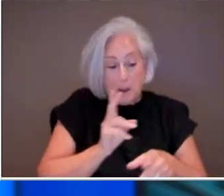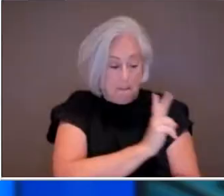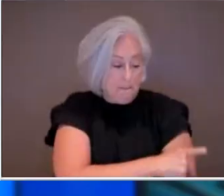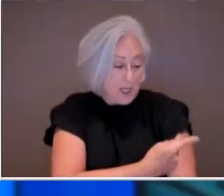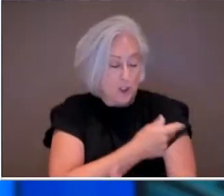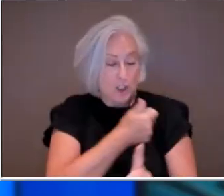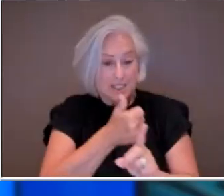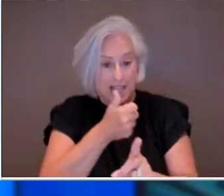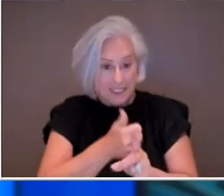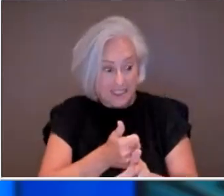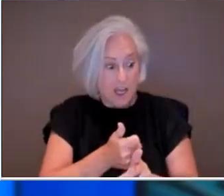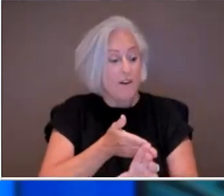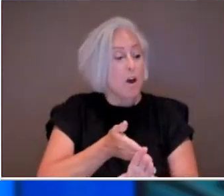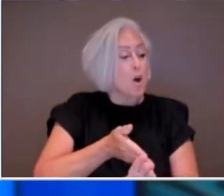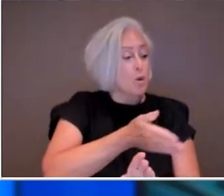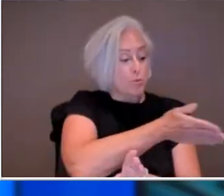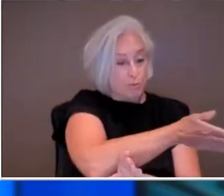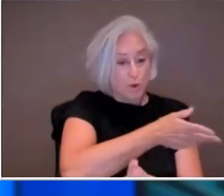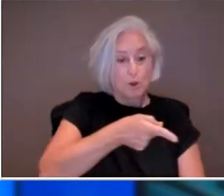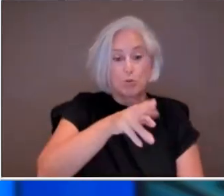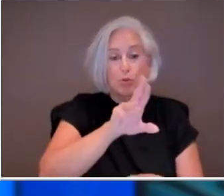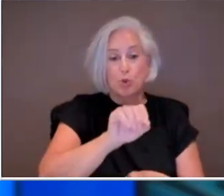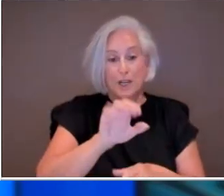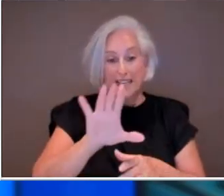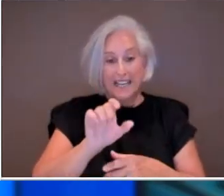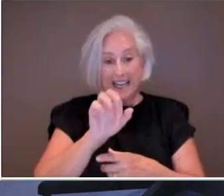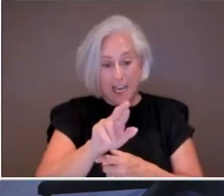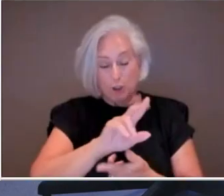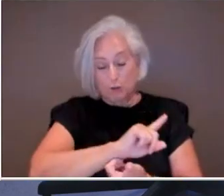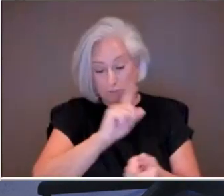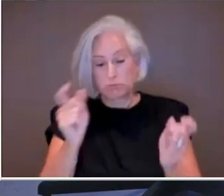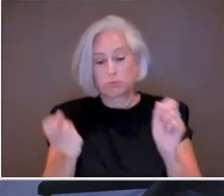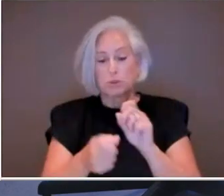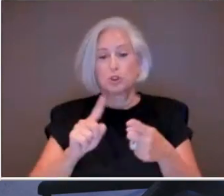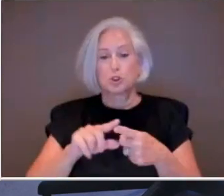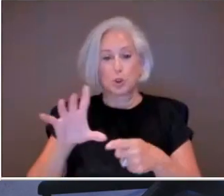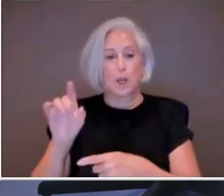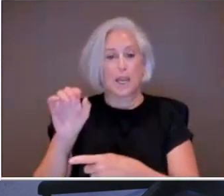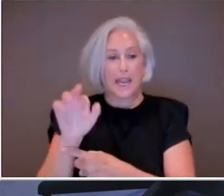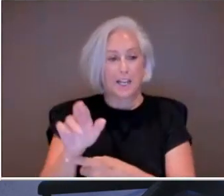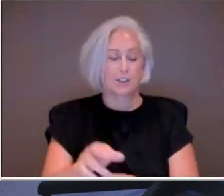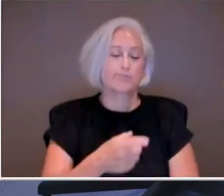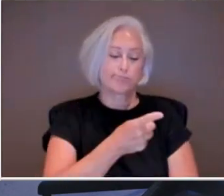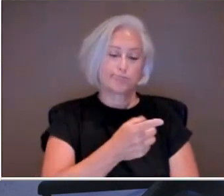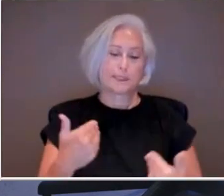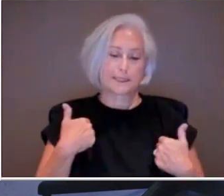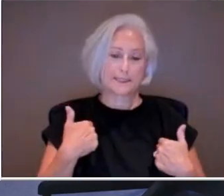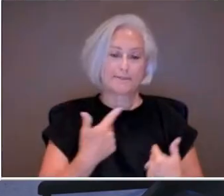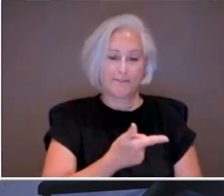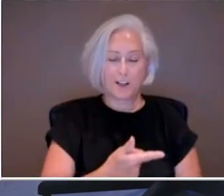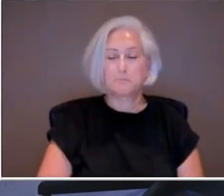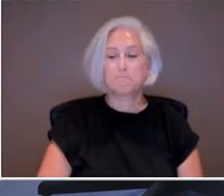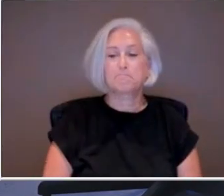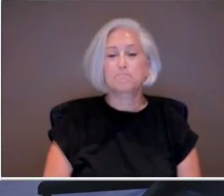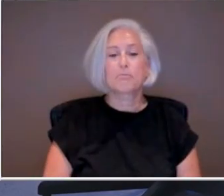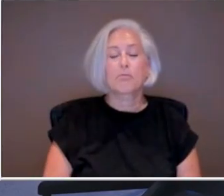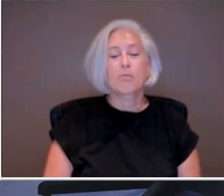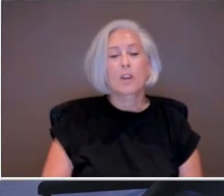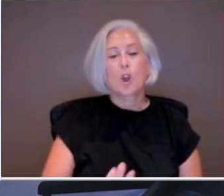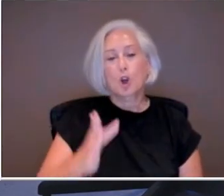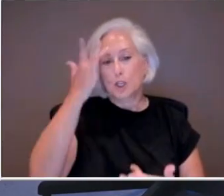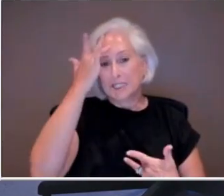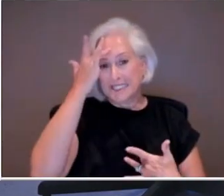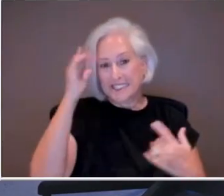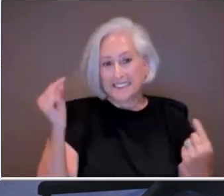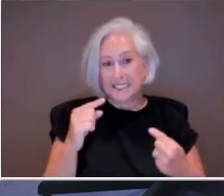precancerous to a cancer, and unfortunately she had that conversion. Are Jennifer's symptoms typical? Are those the typical symptoms of joint pain